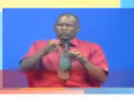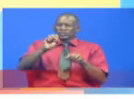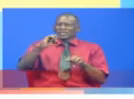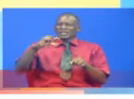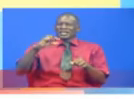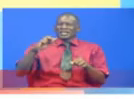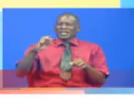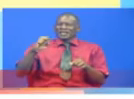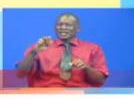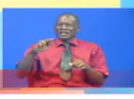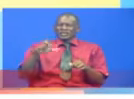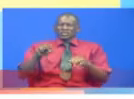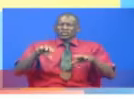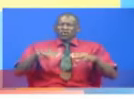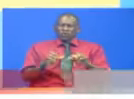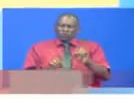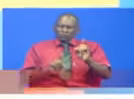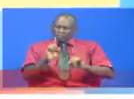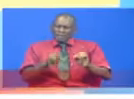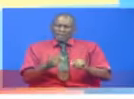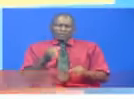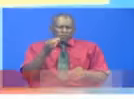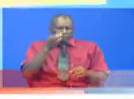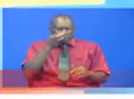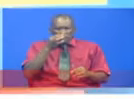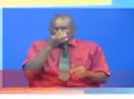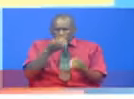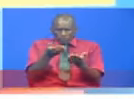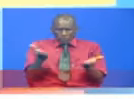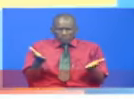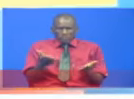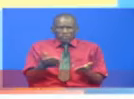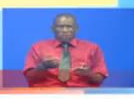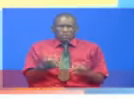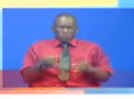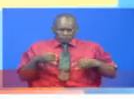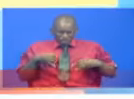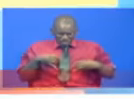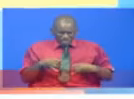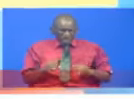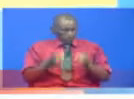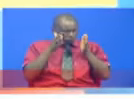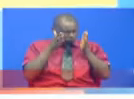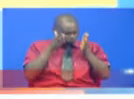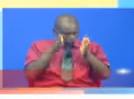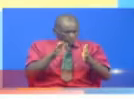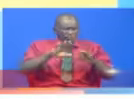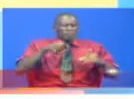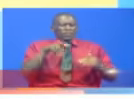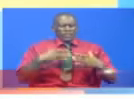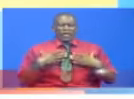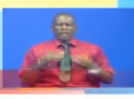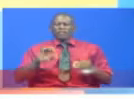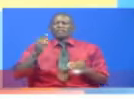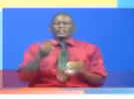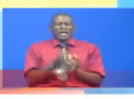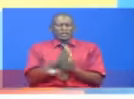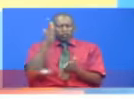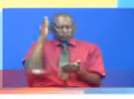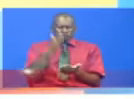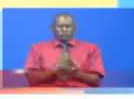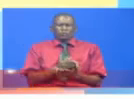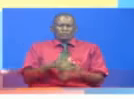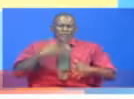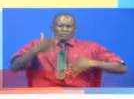or heated tobacco products, to place their health first and quit the